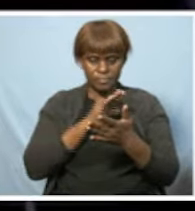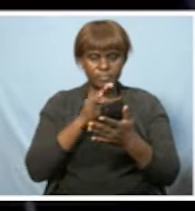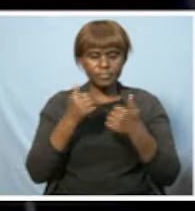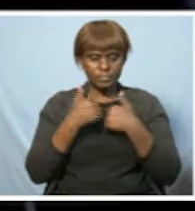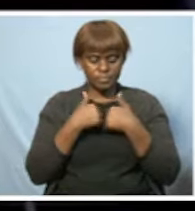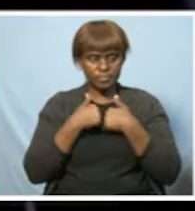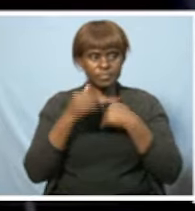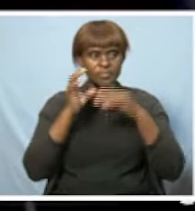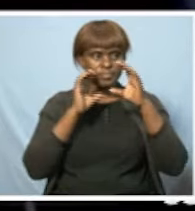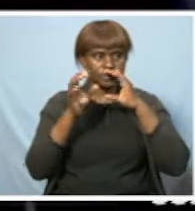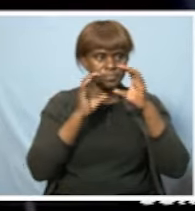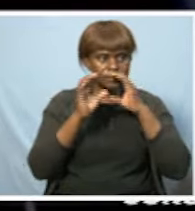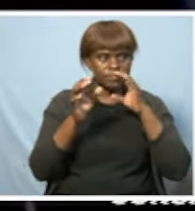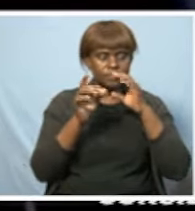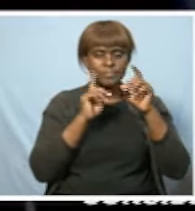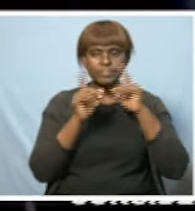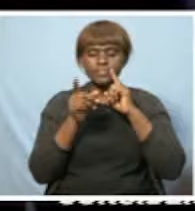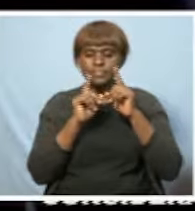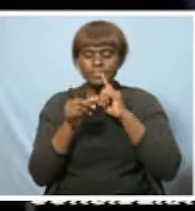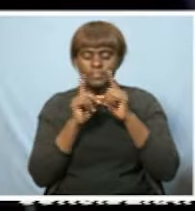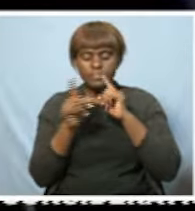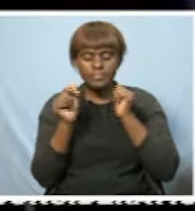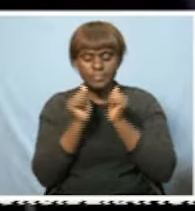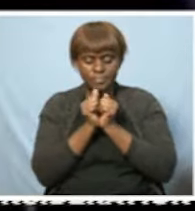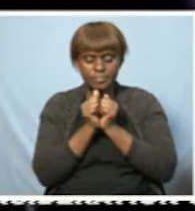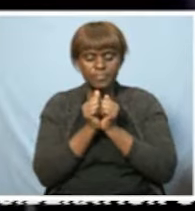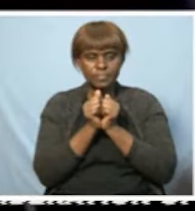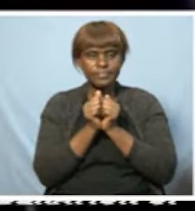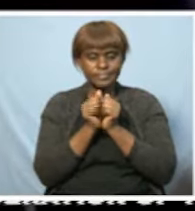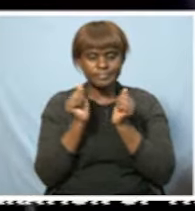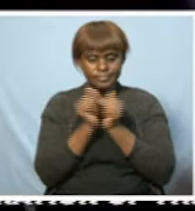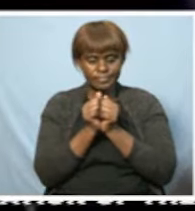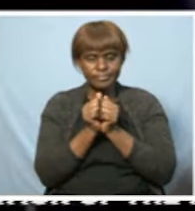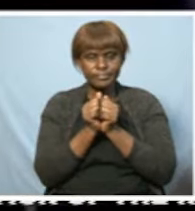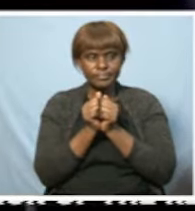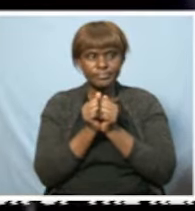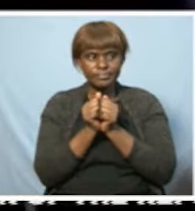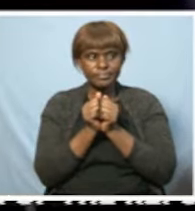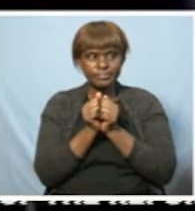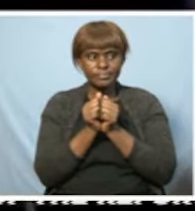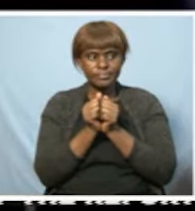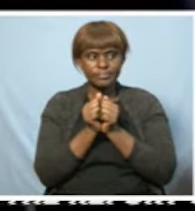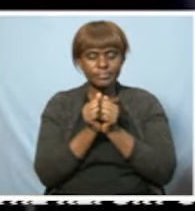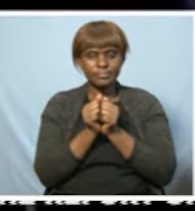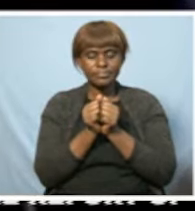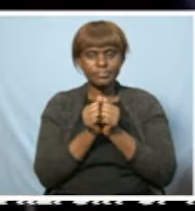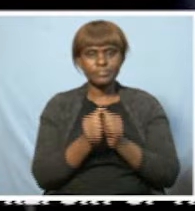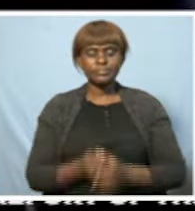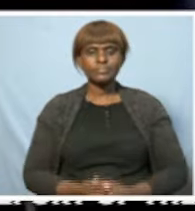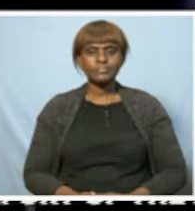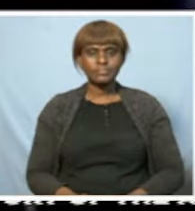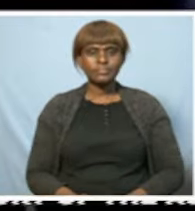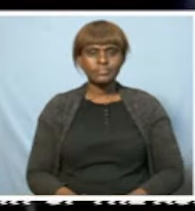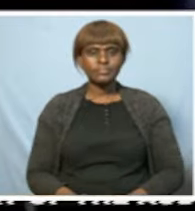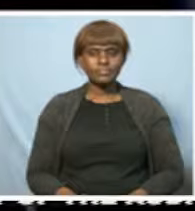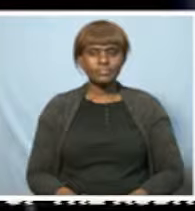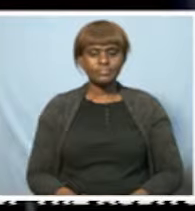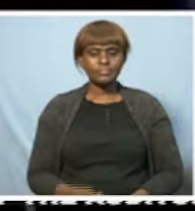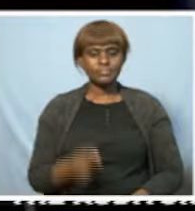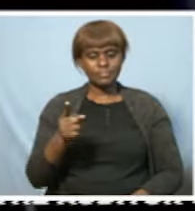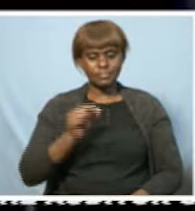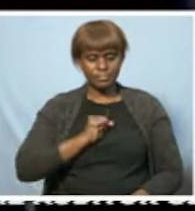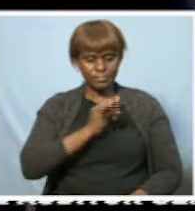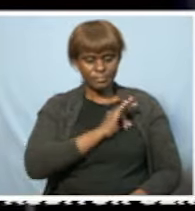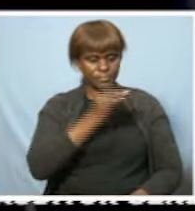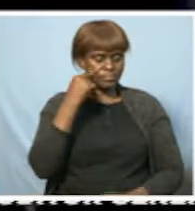these conversations a number of times when PSS come in on the need of support staff, critical support staff for health